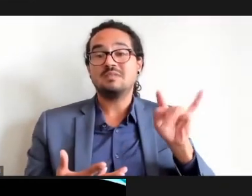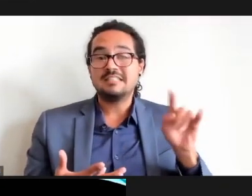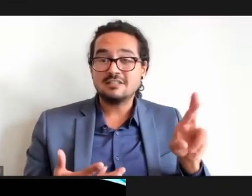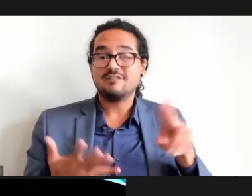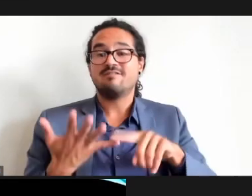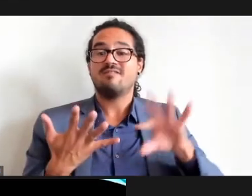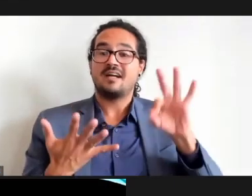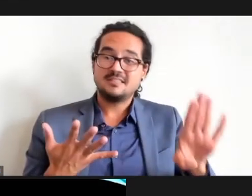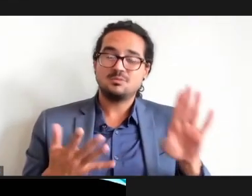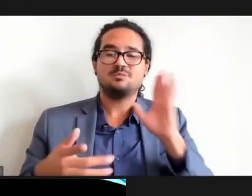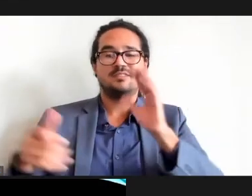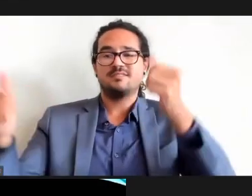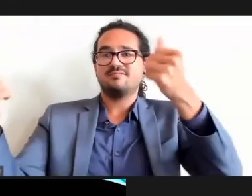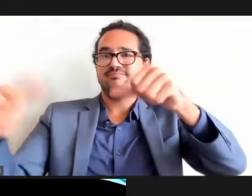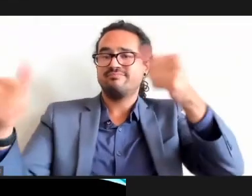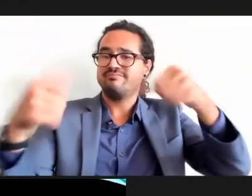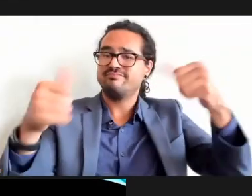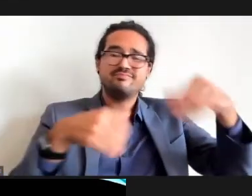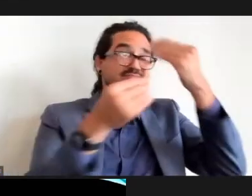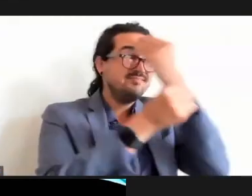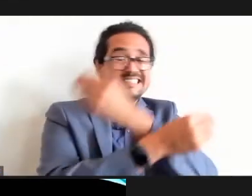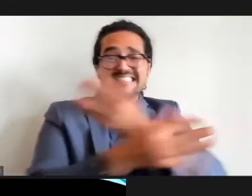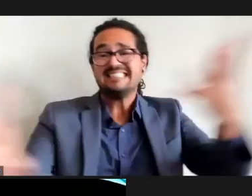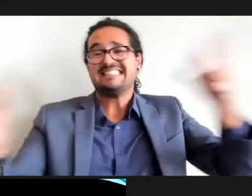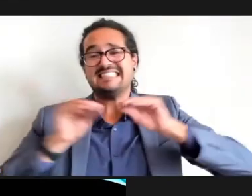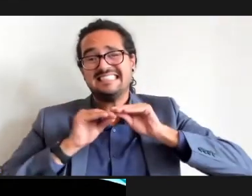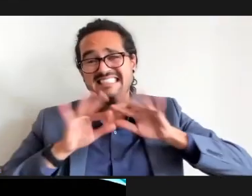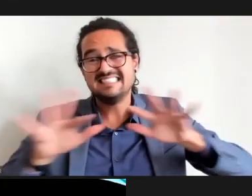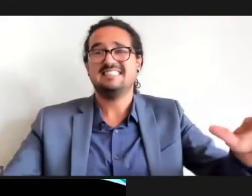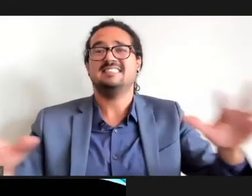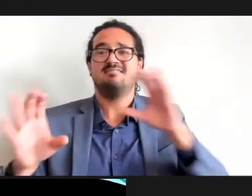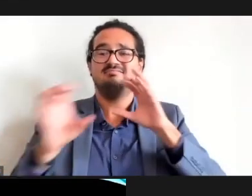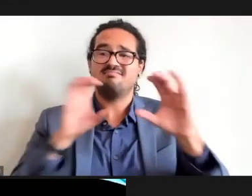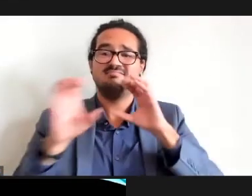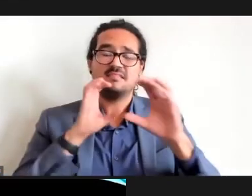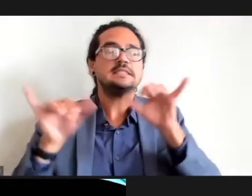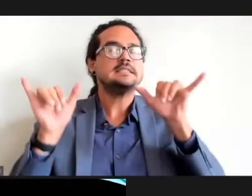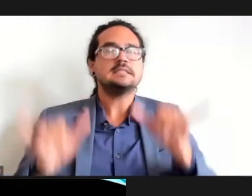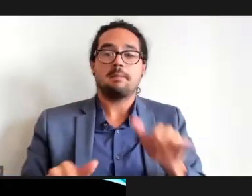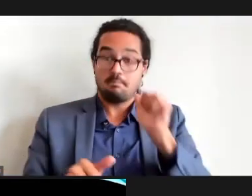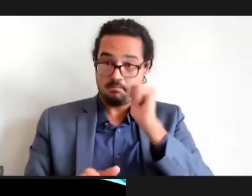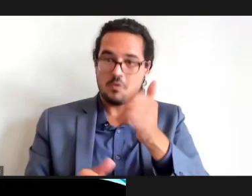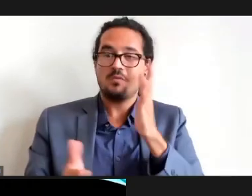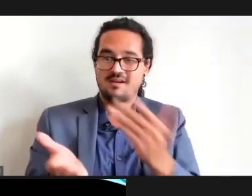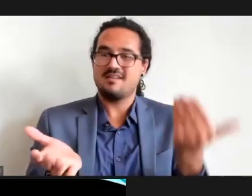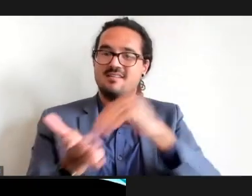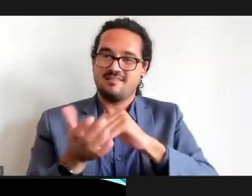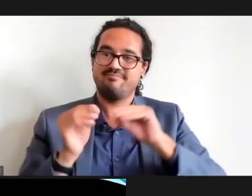to seeing you tomorrow, same time, same place for another press briefing. Thank you so much and have a good day.